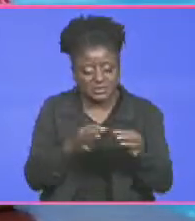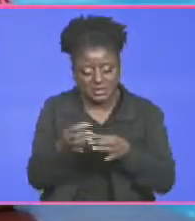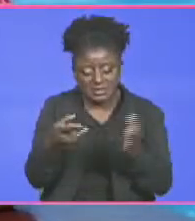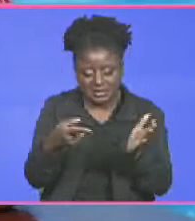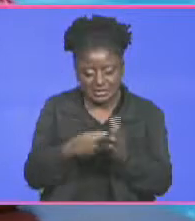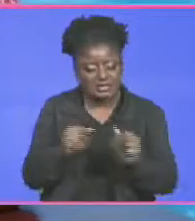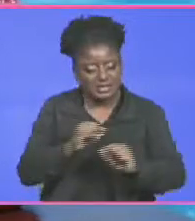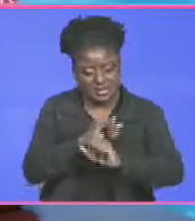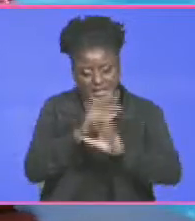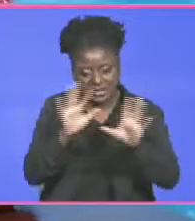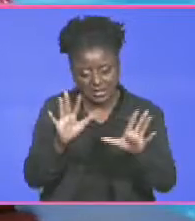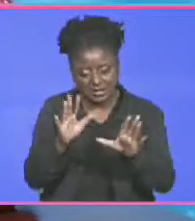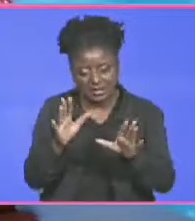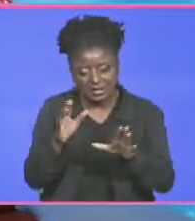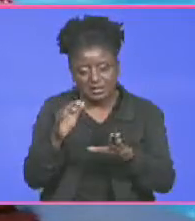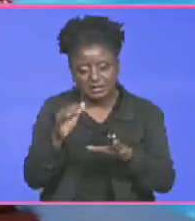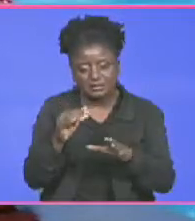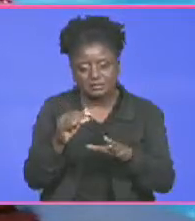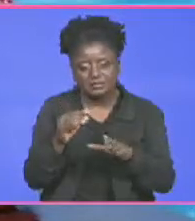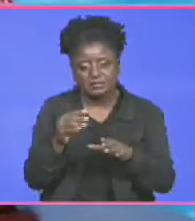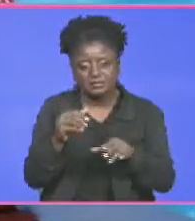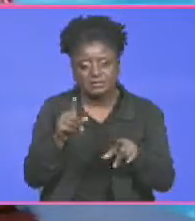in sports. As the BOC,